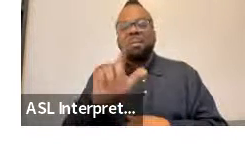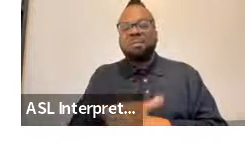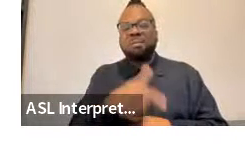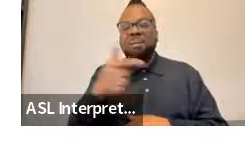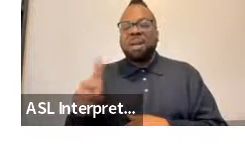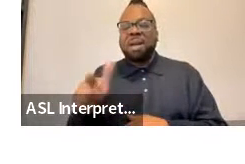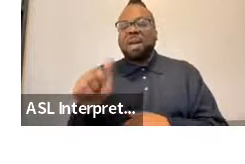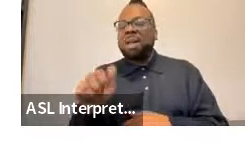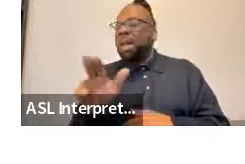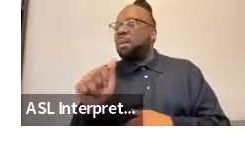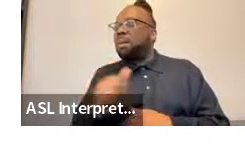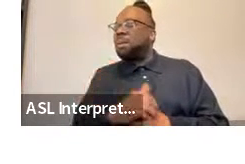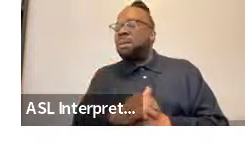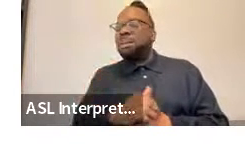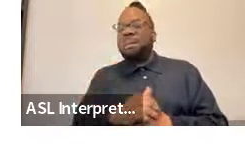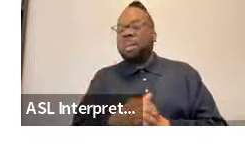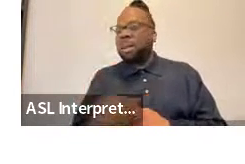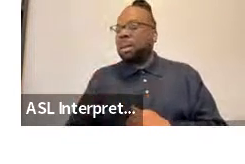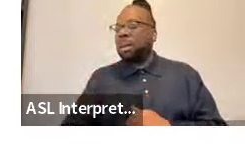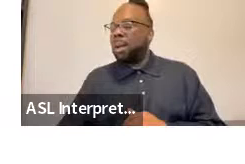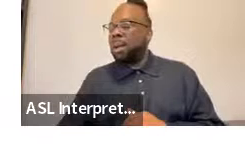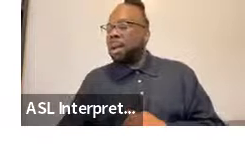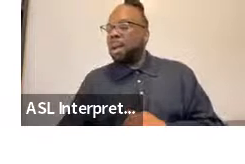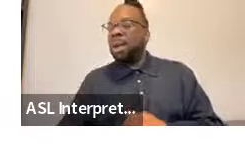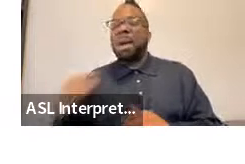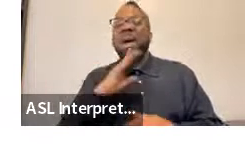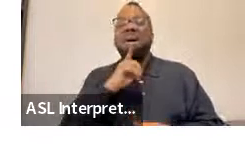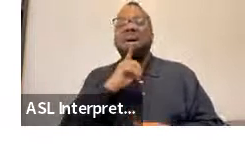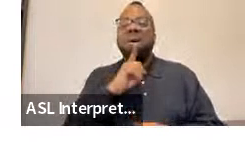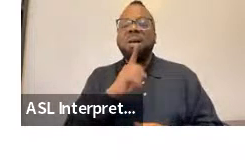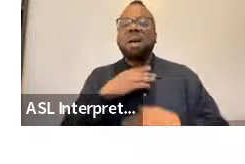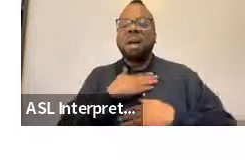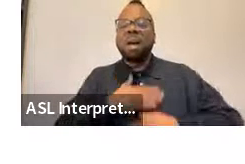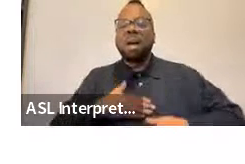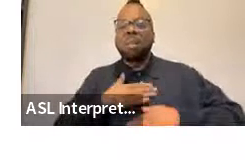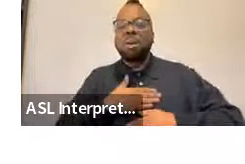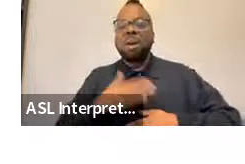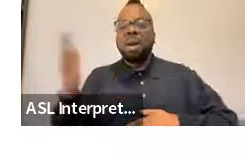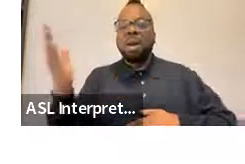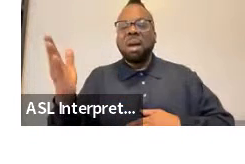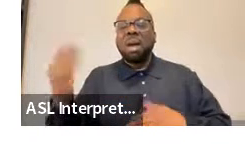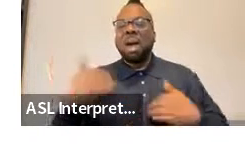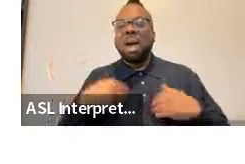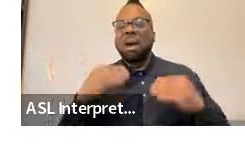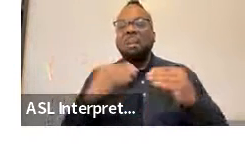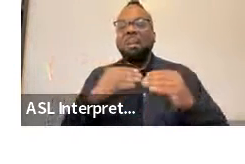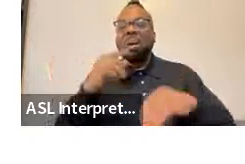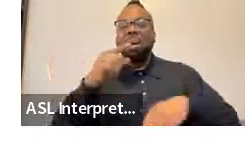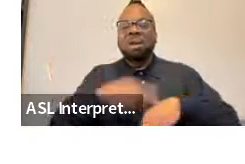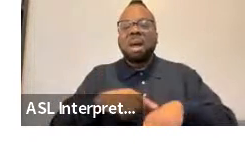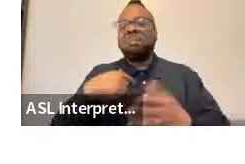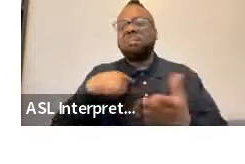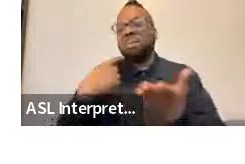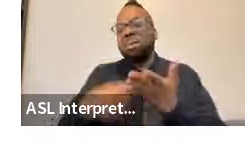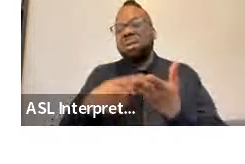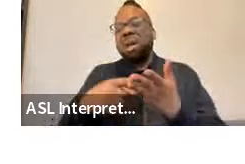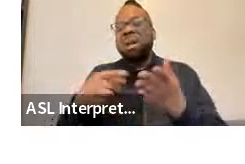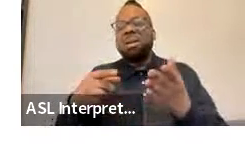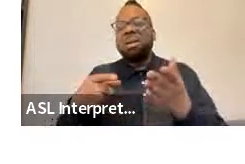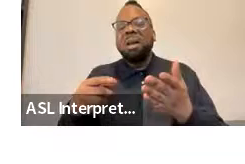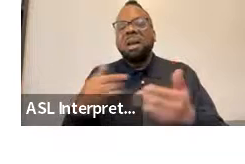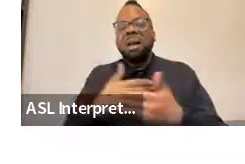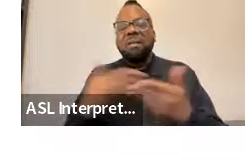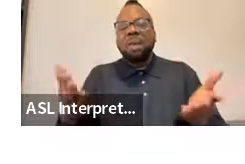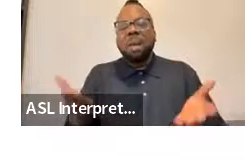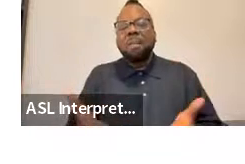Thank you, Winnie. Really appreciate your presentation. Now we have a good amount of time to really discuss the details of this proposal